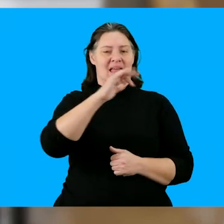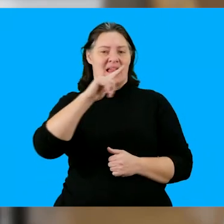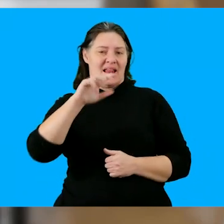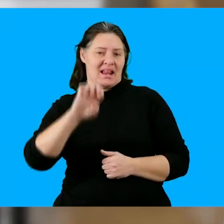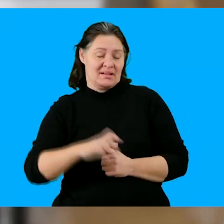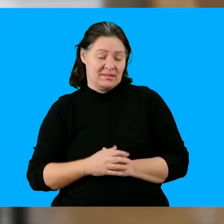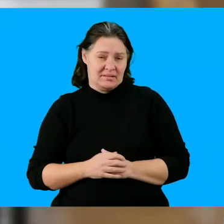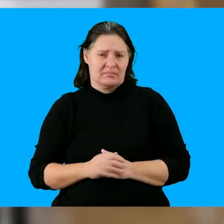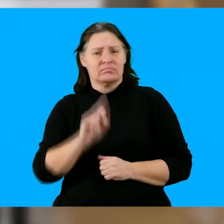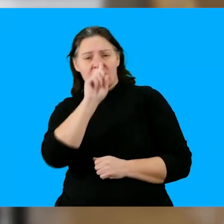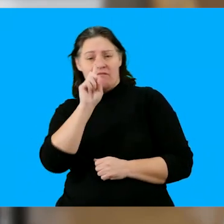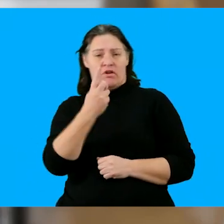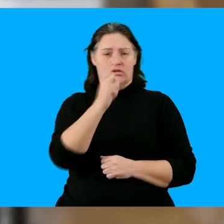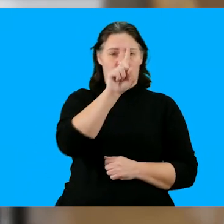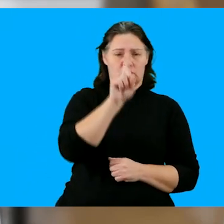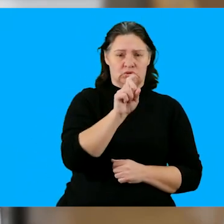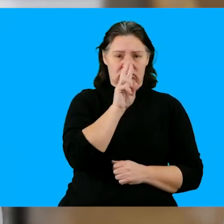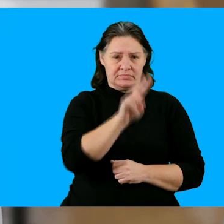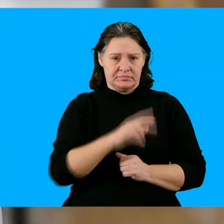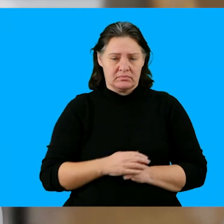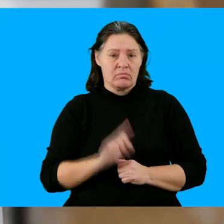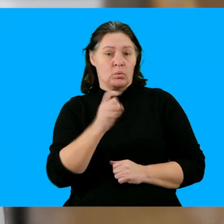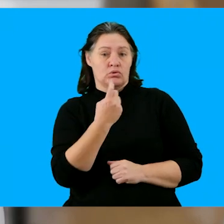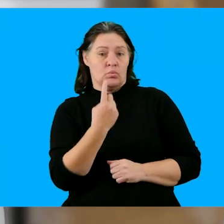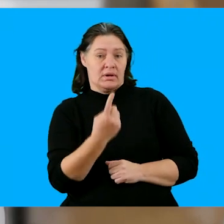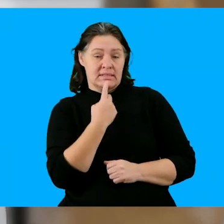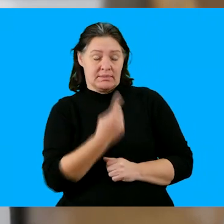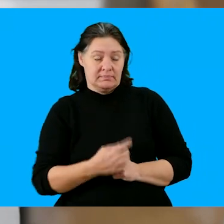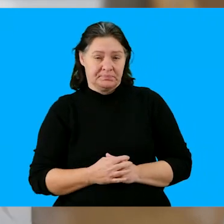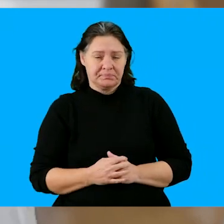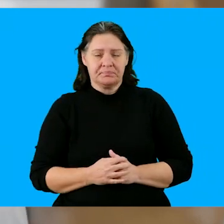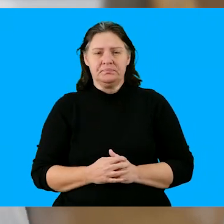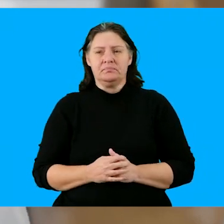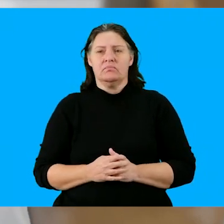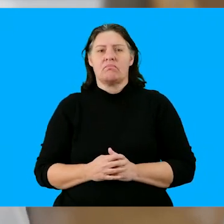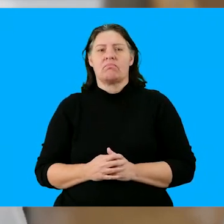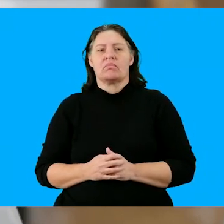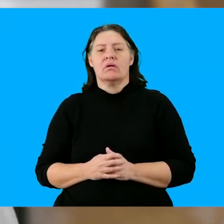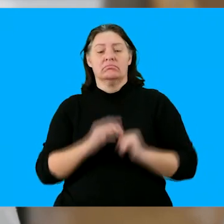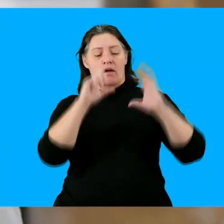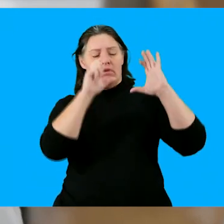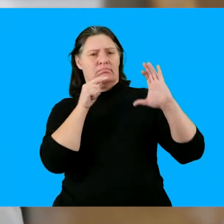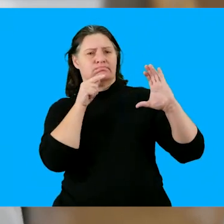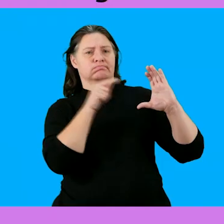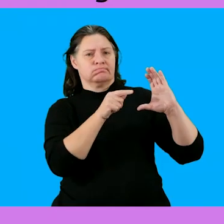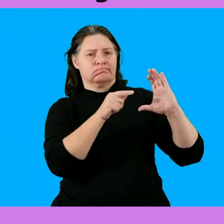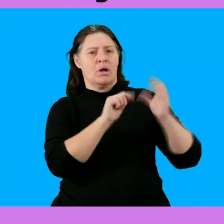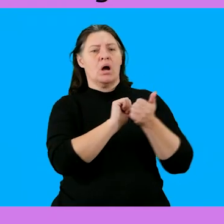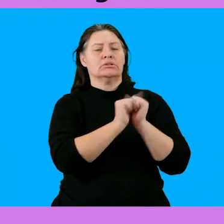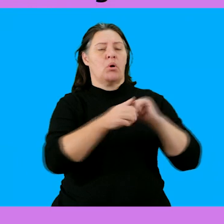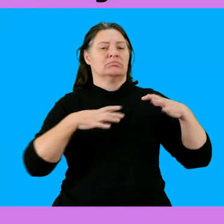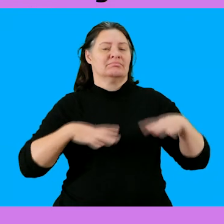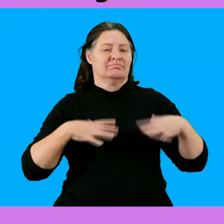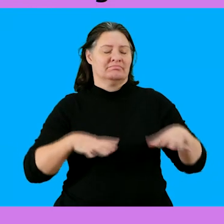lesson going. Let's look at our first question. So question 1 says, the photograph of a set